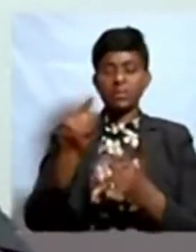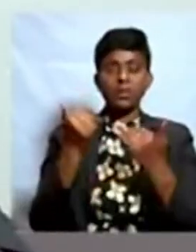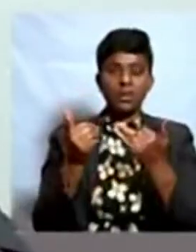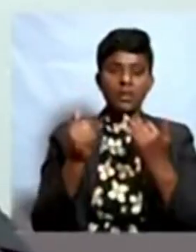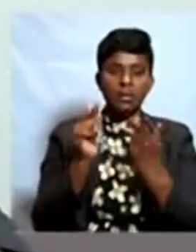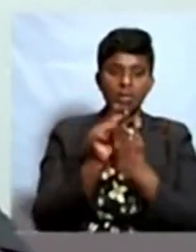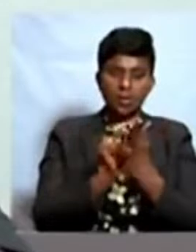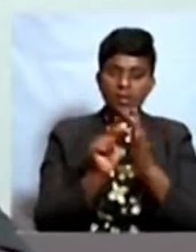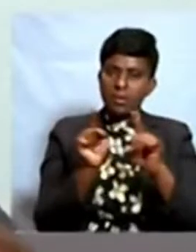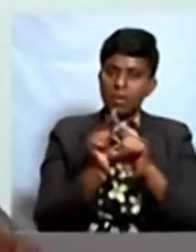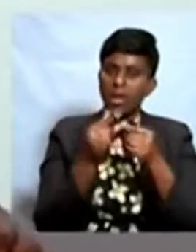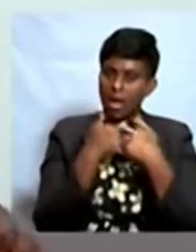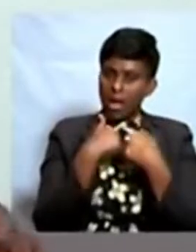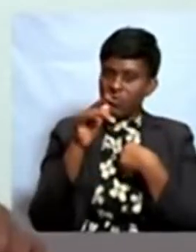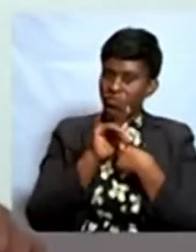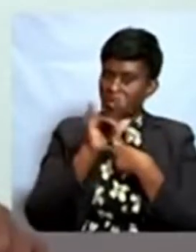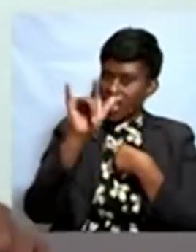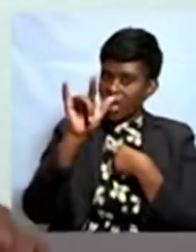provides